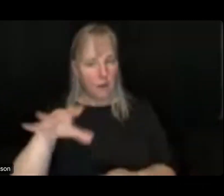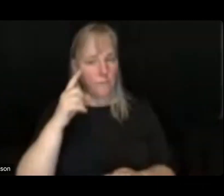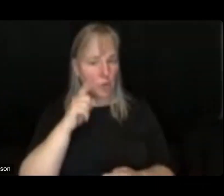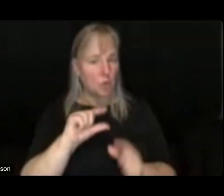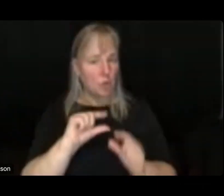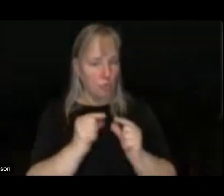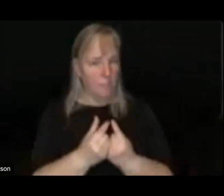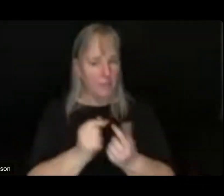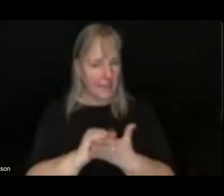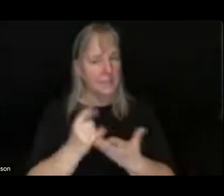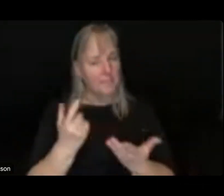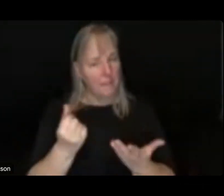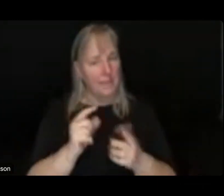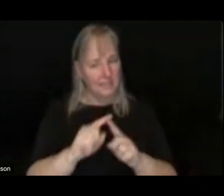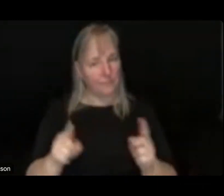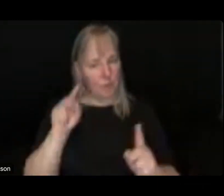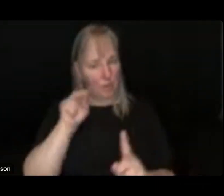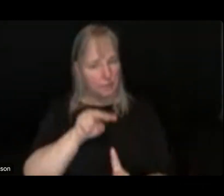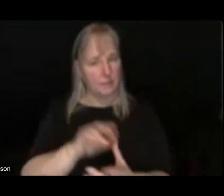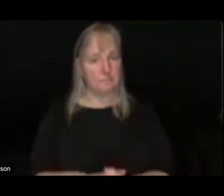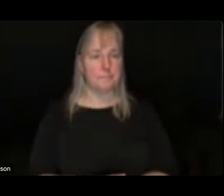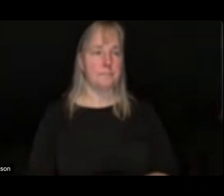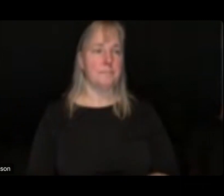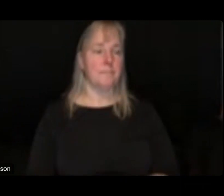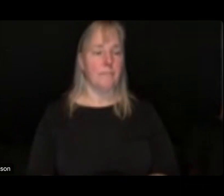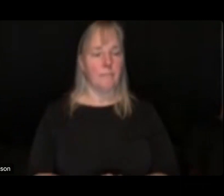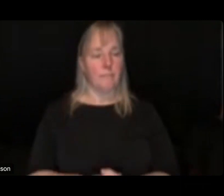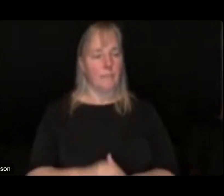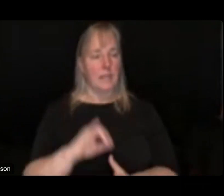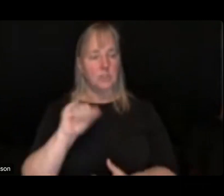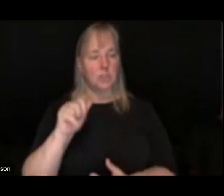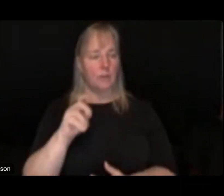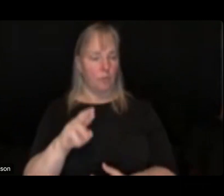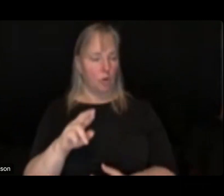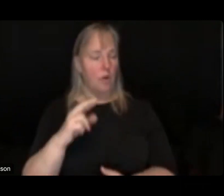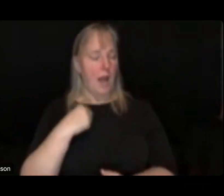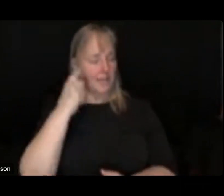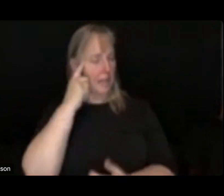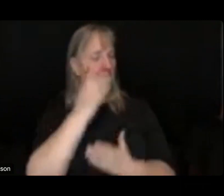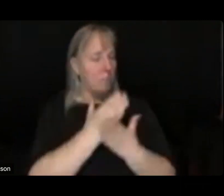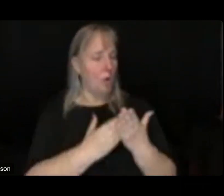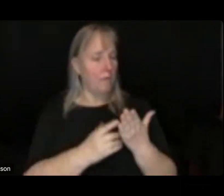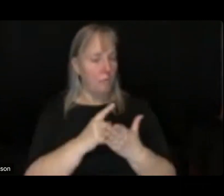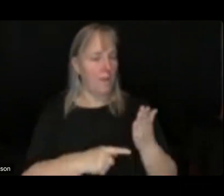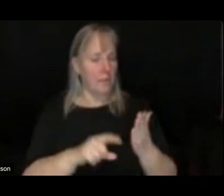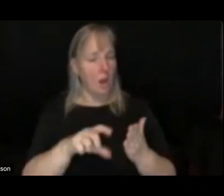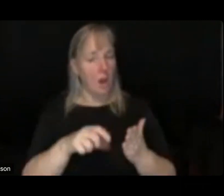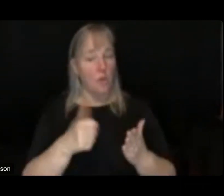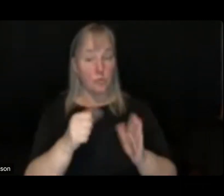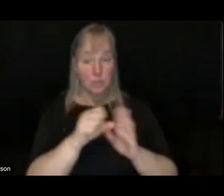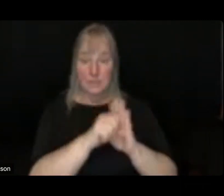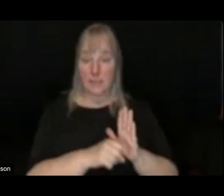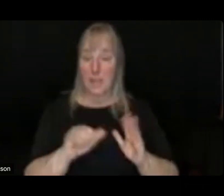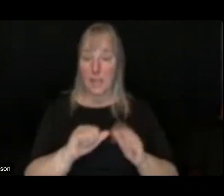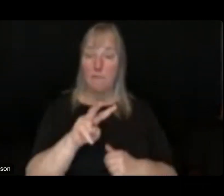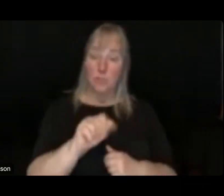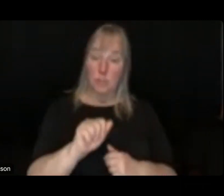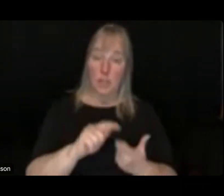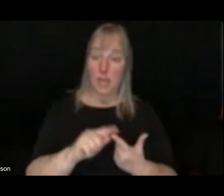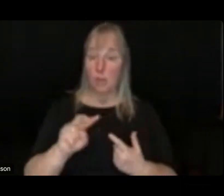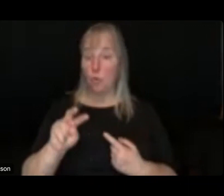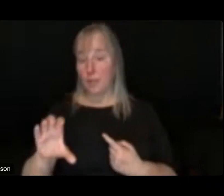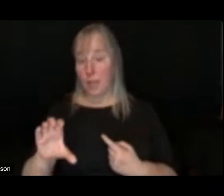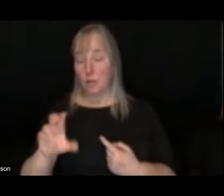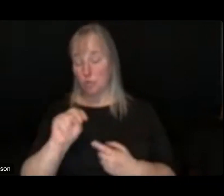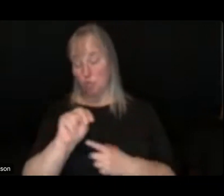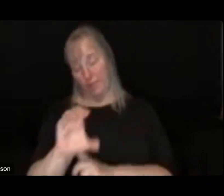opinion. Yeah, I think part of what some of the other states like Virginia or North Carolina had, though, that they kind of, I